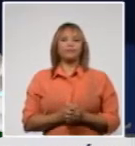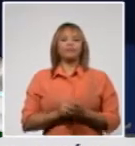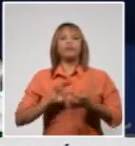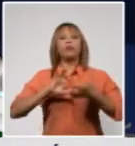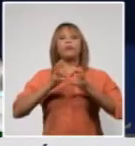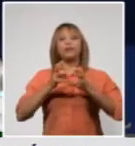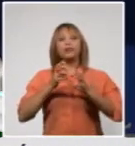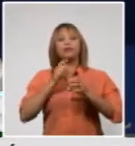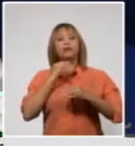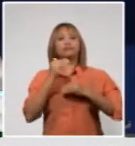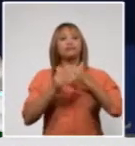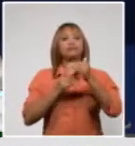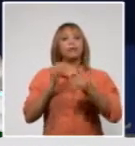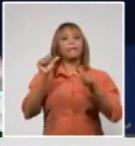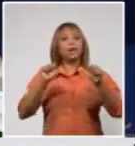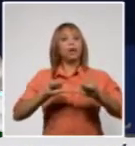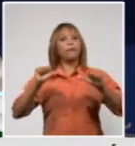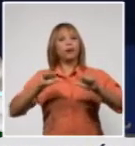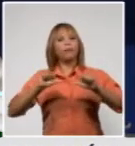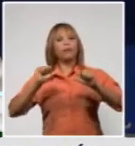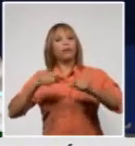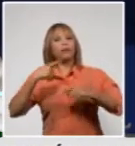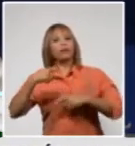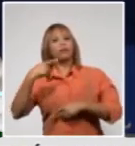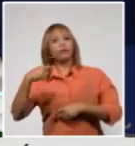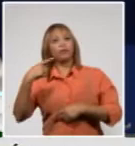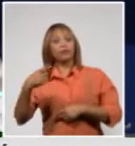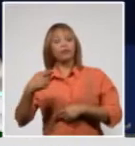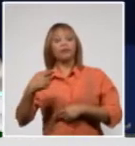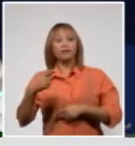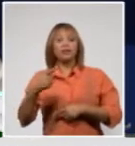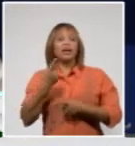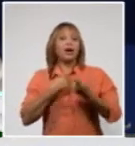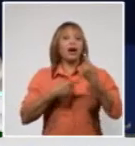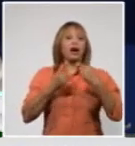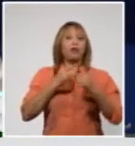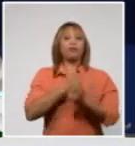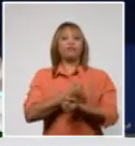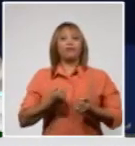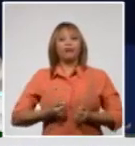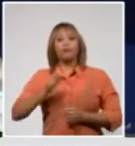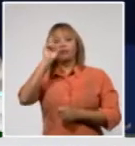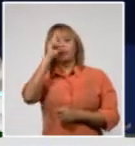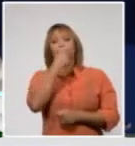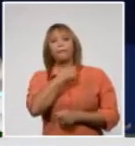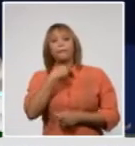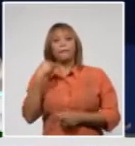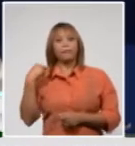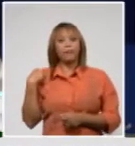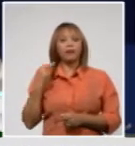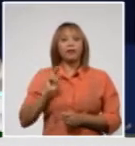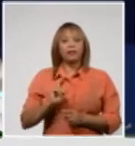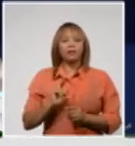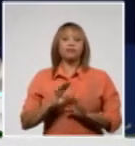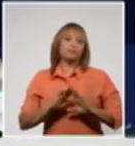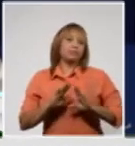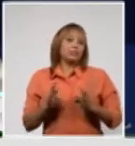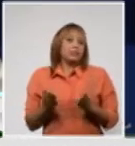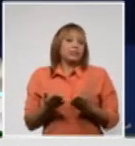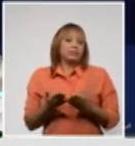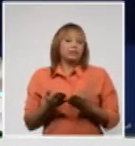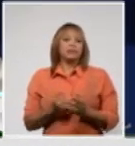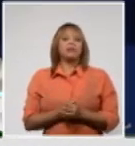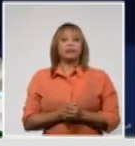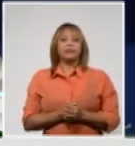These complications worsened, and despite the efforts of our professionals and national